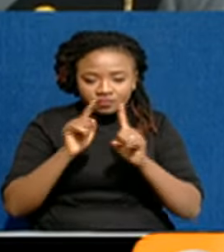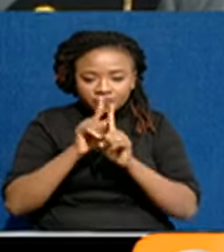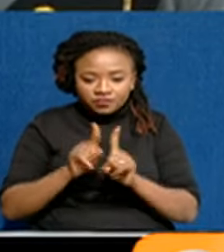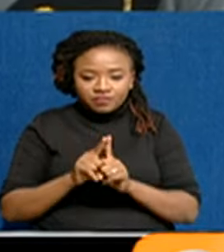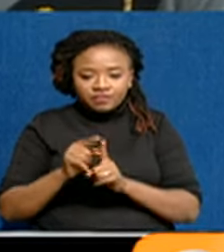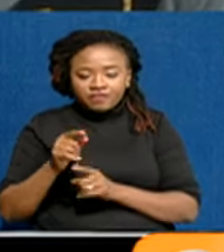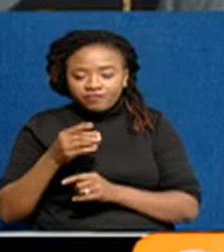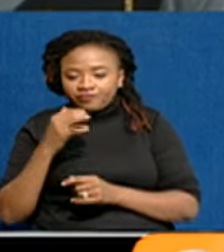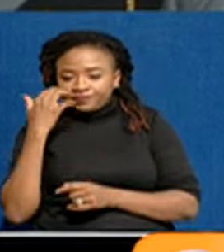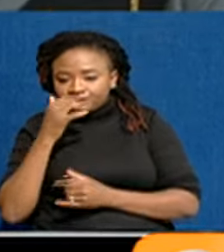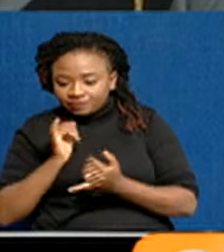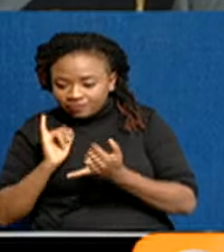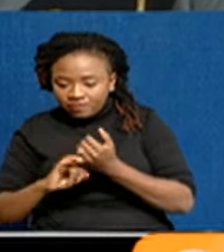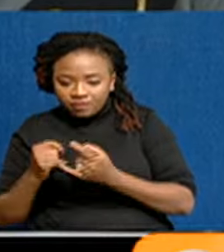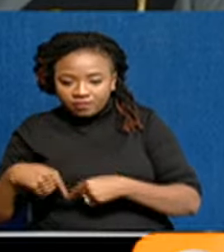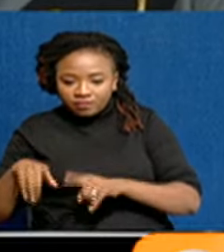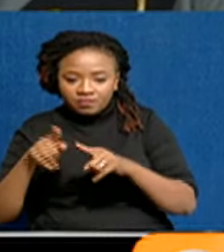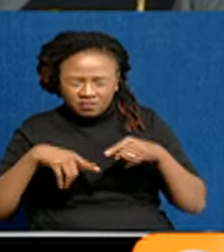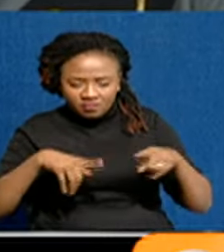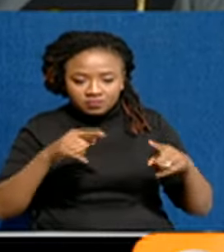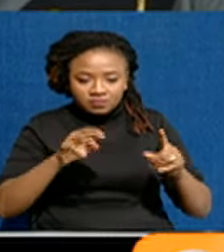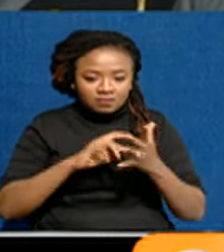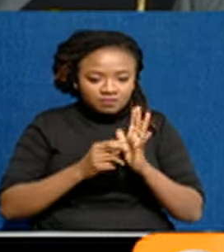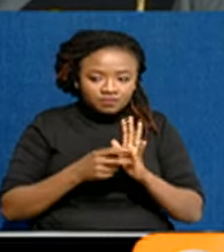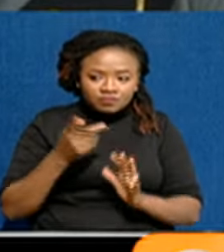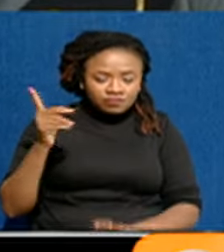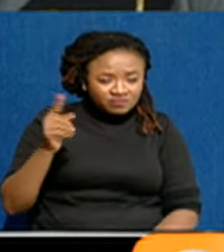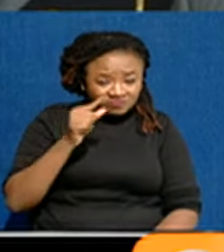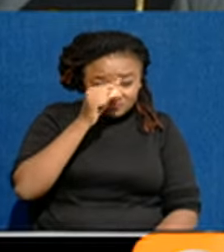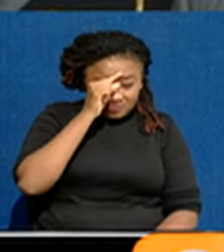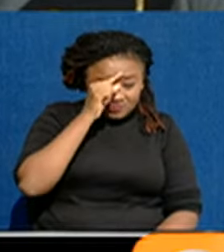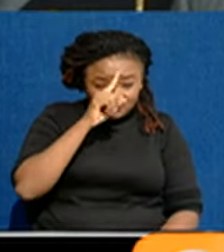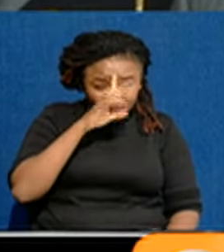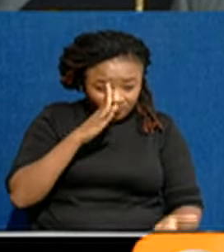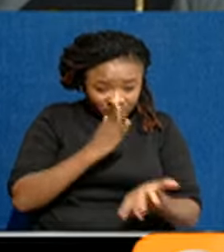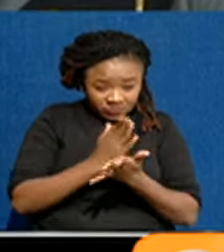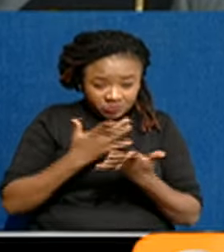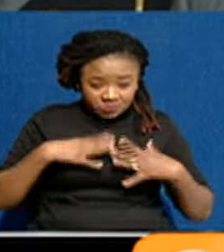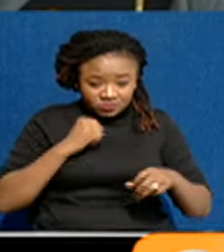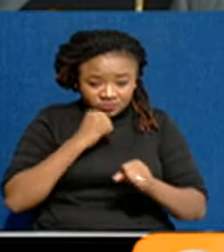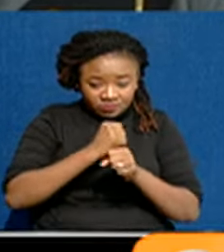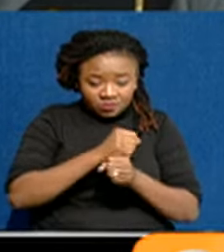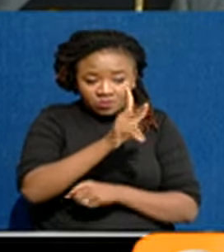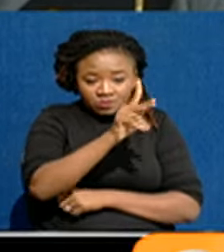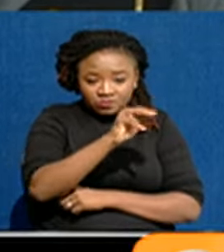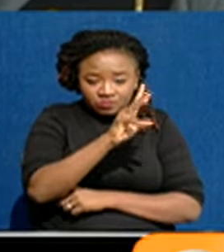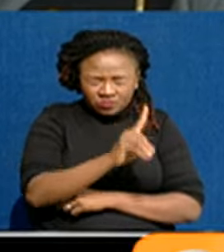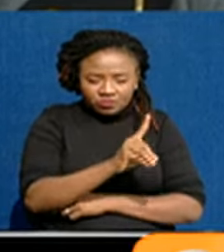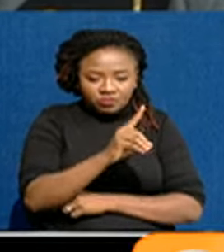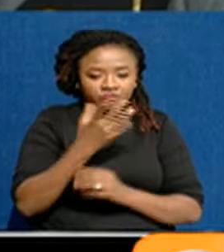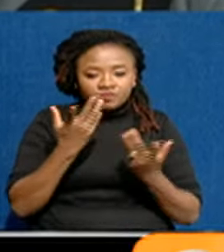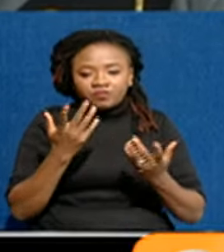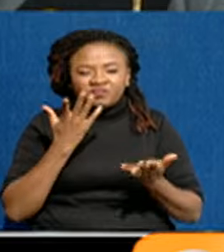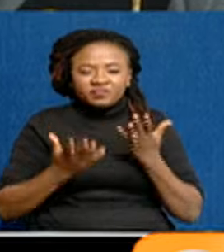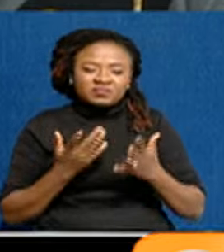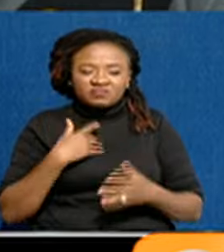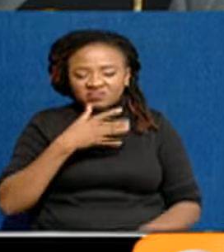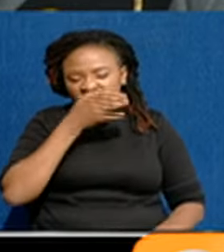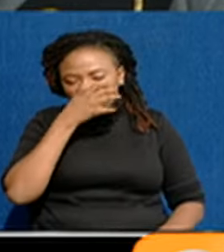So, Maura, is it that the government doesn't believe its own scientists from the meteorological department, or is it there's too much bureaucracy